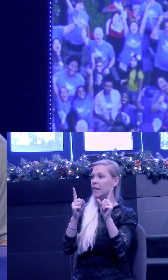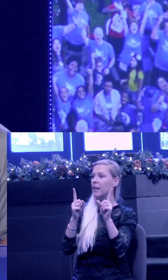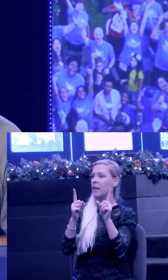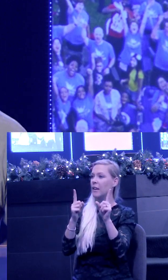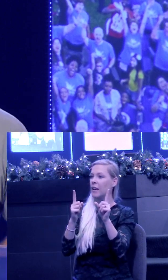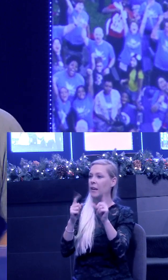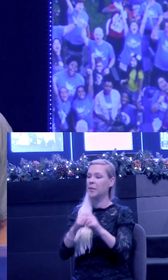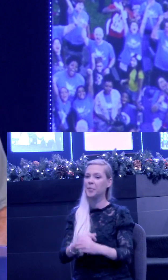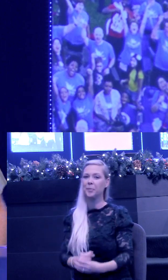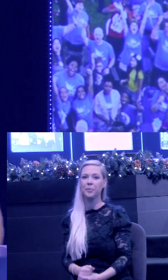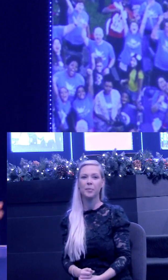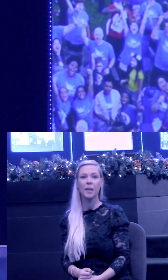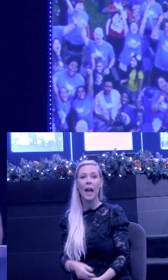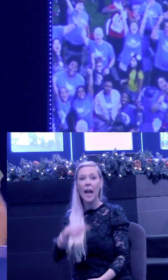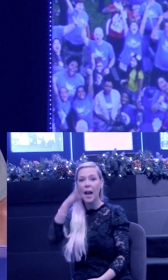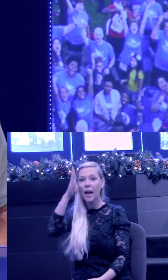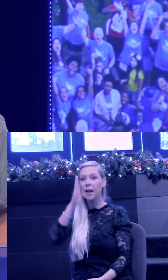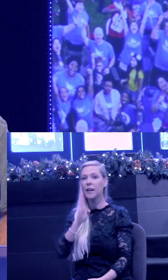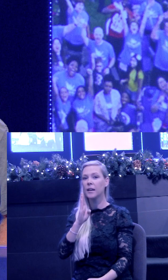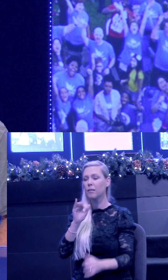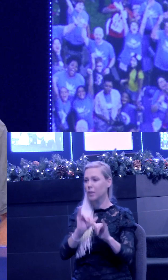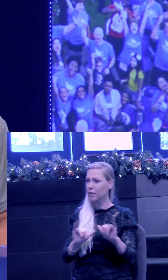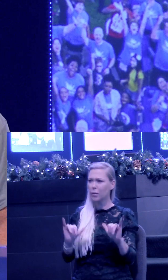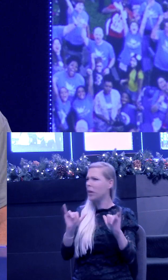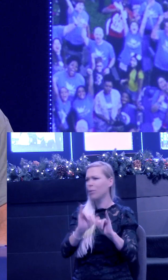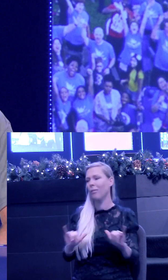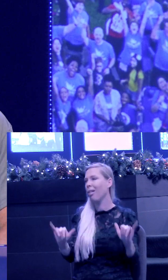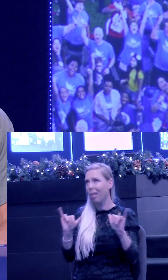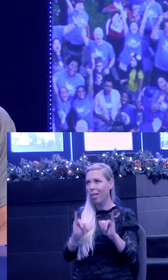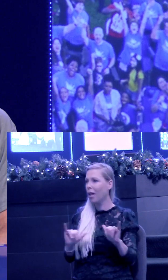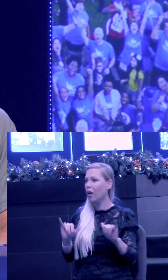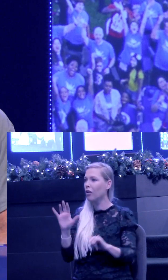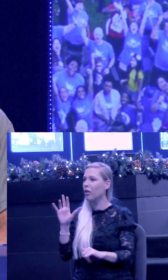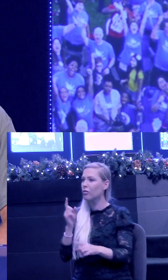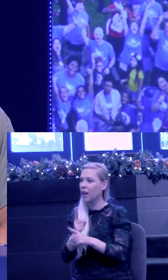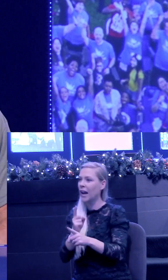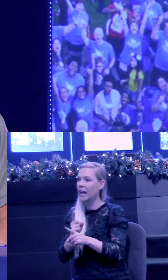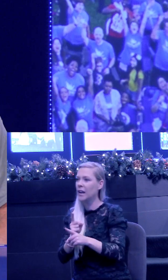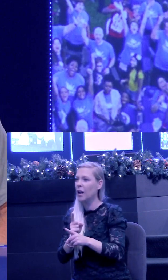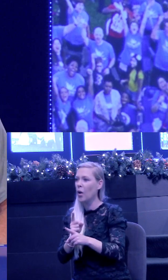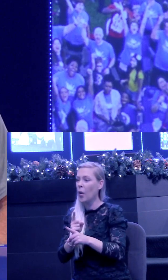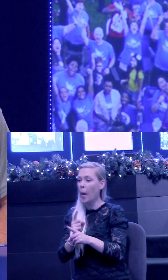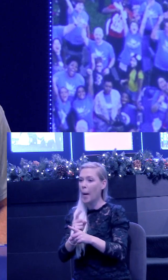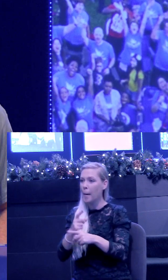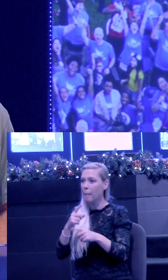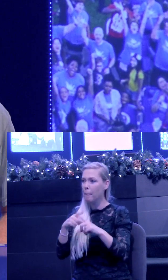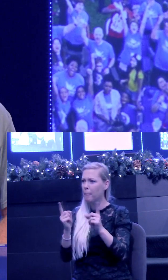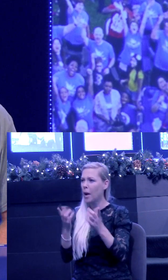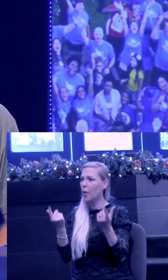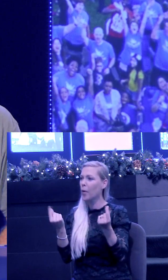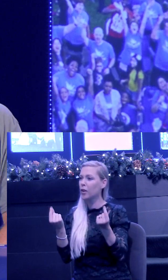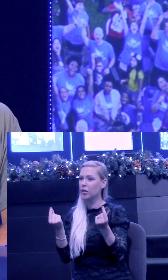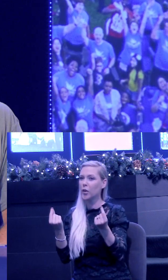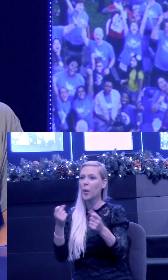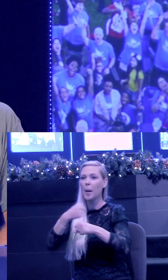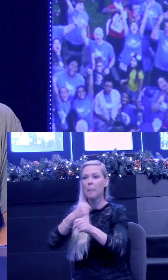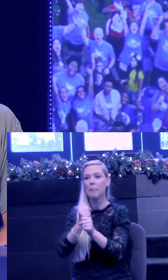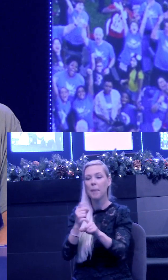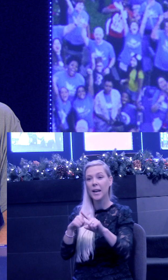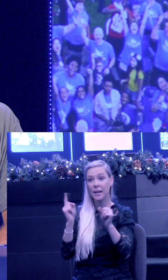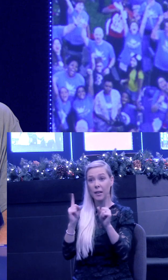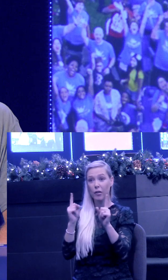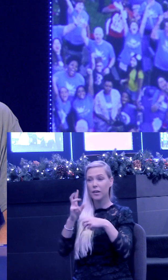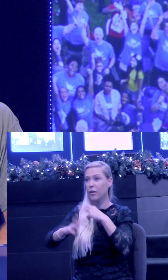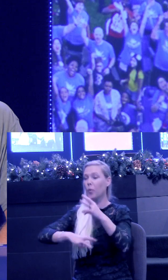space taker. And God put that inside of us. And at Community, we're a place to become more than we are.